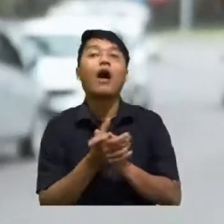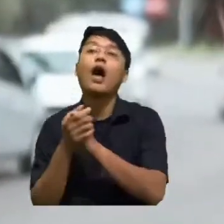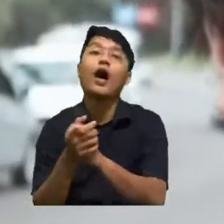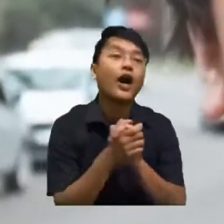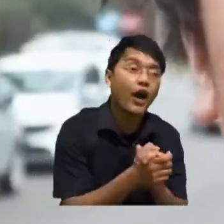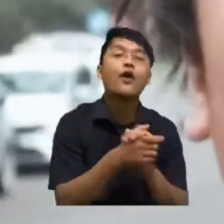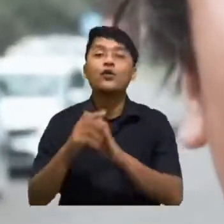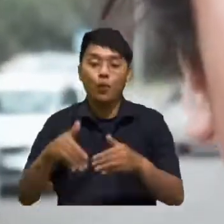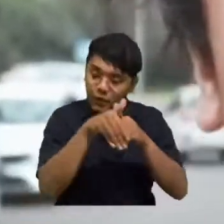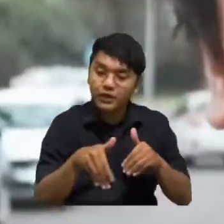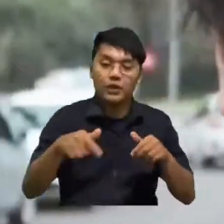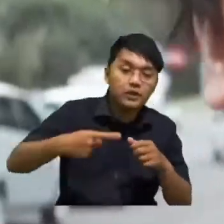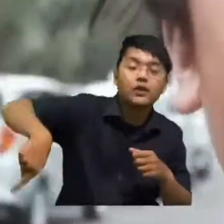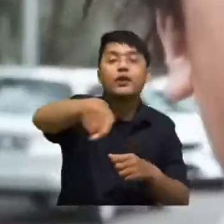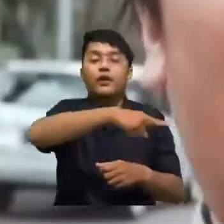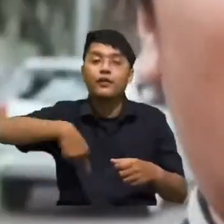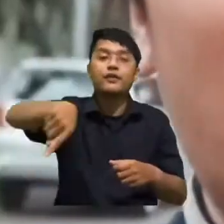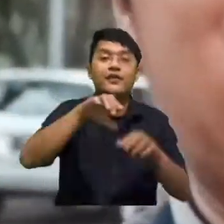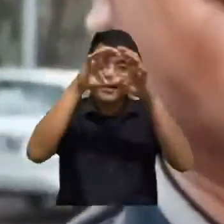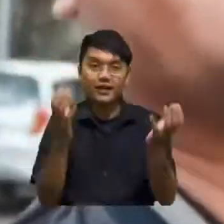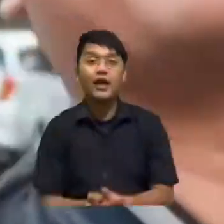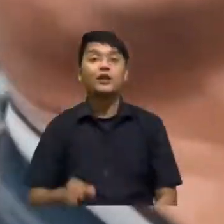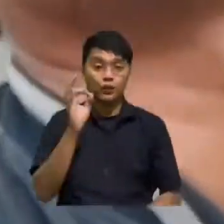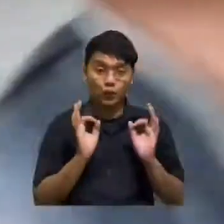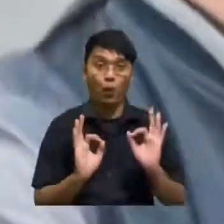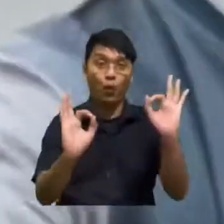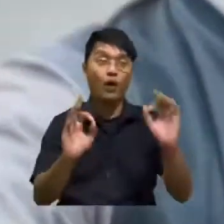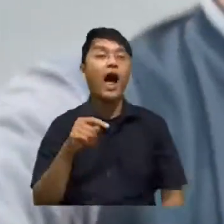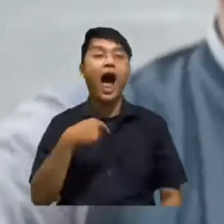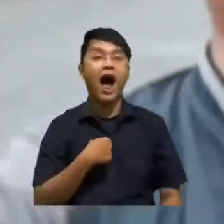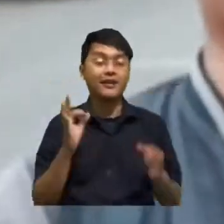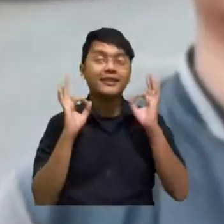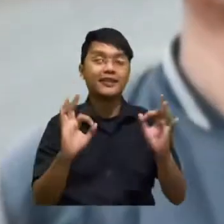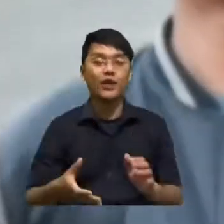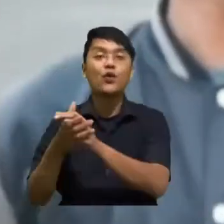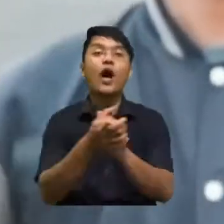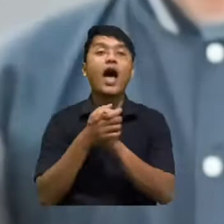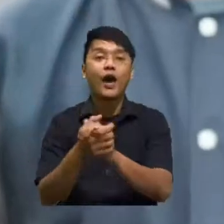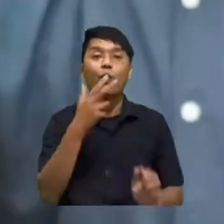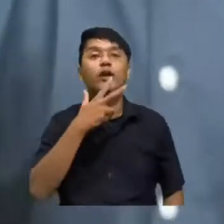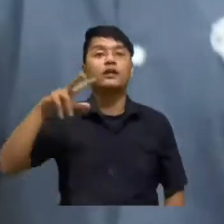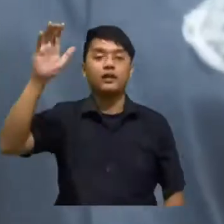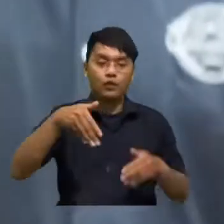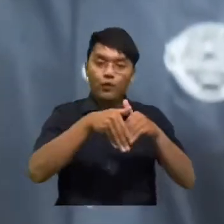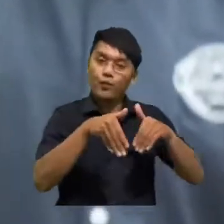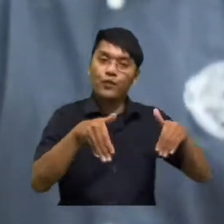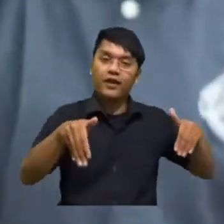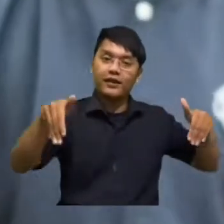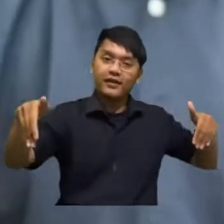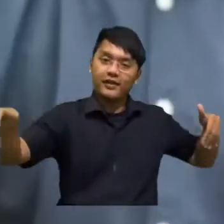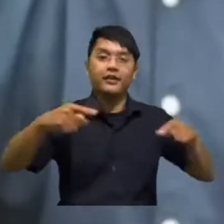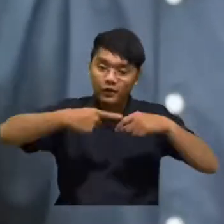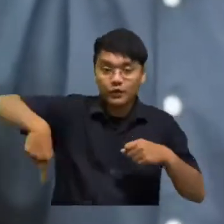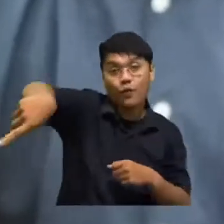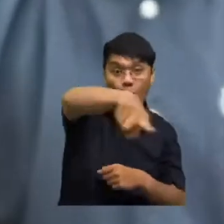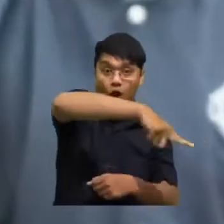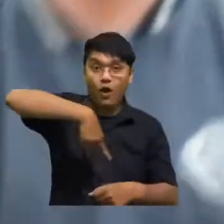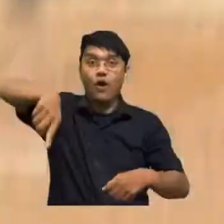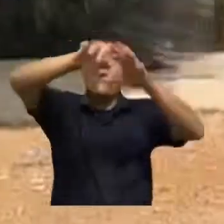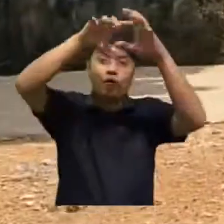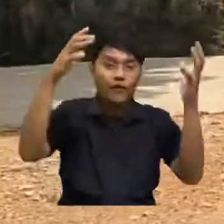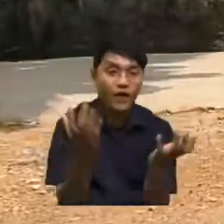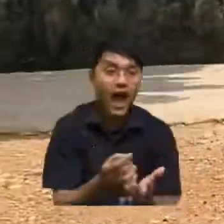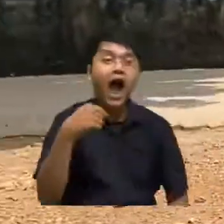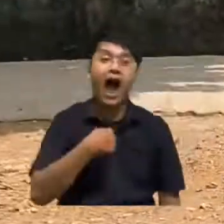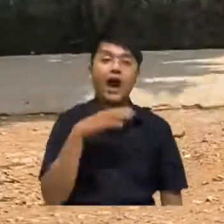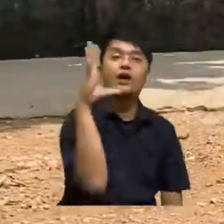measure circumference of the Earth. Alright. So I agreed to help Wildan Go to measure the circumference of the Earth. Wow!